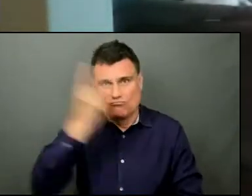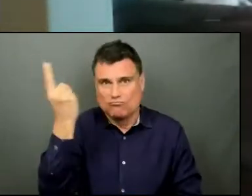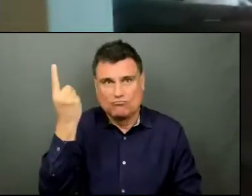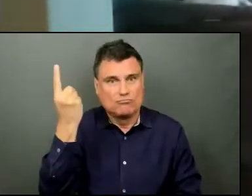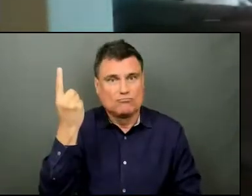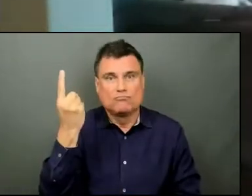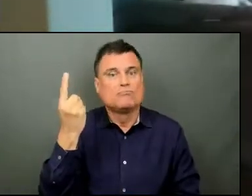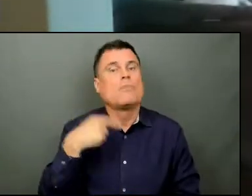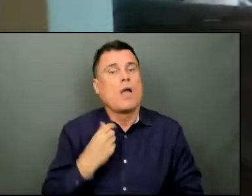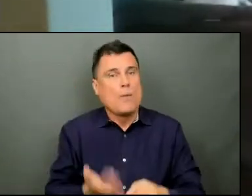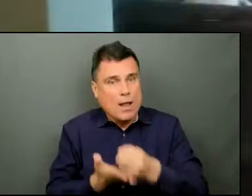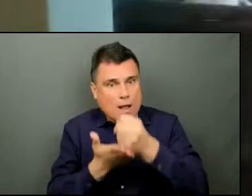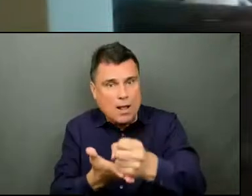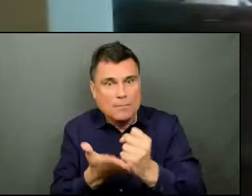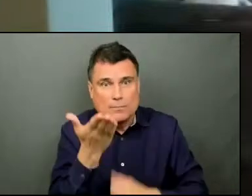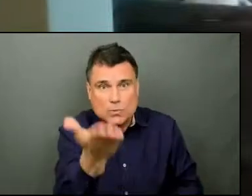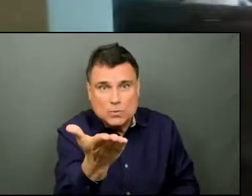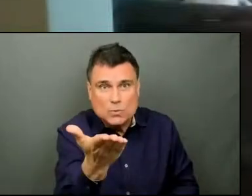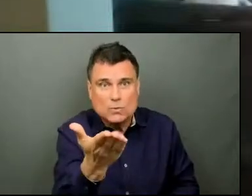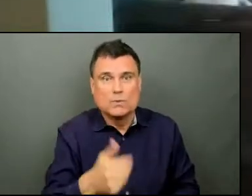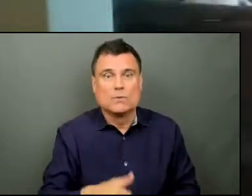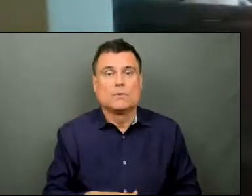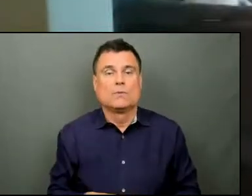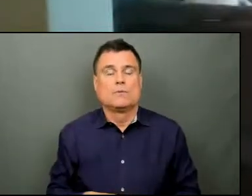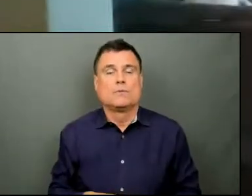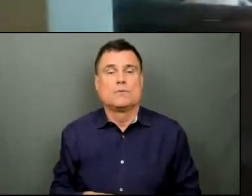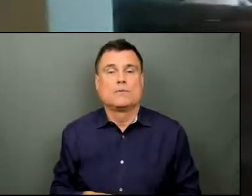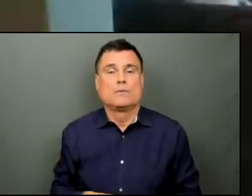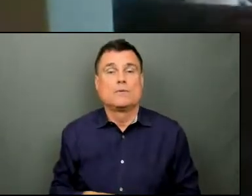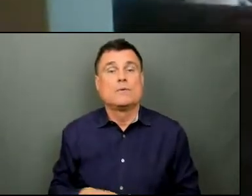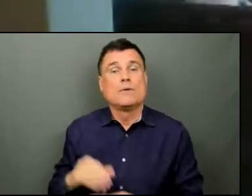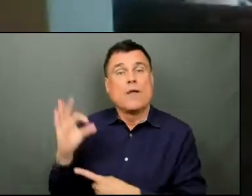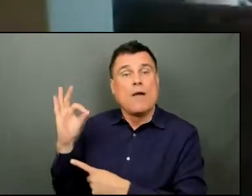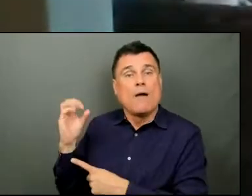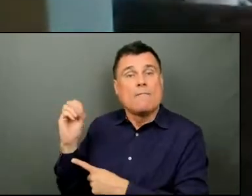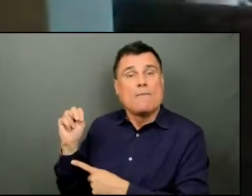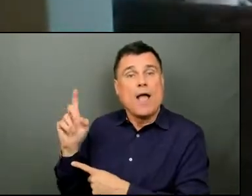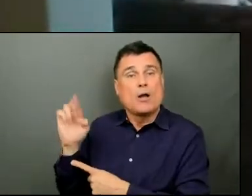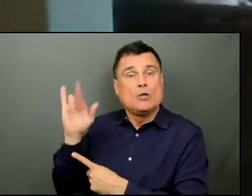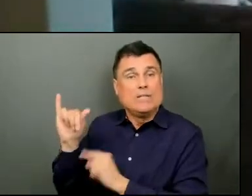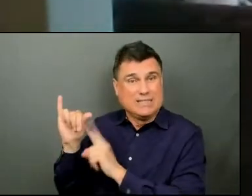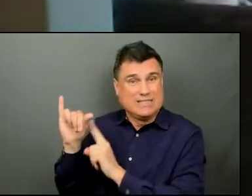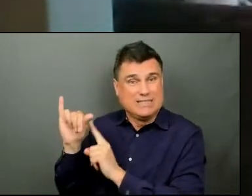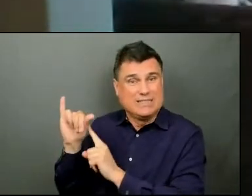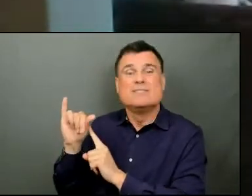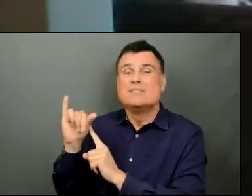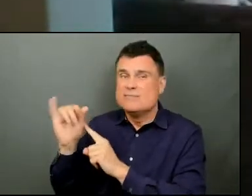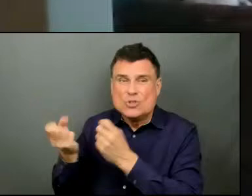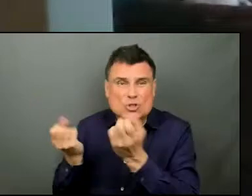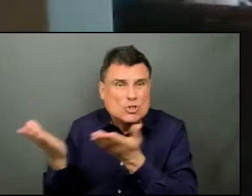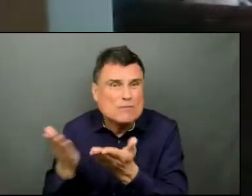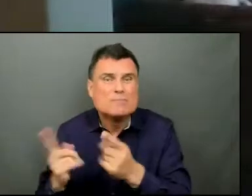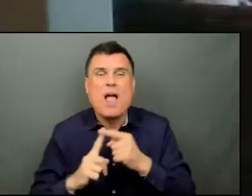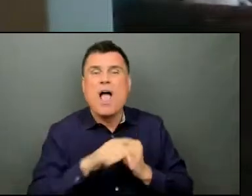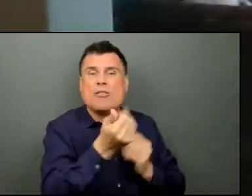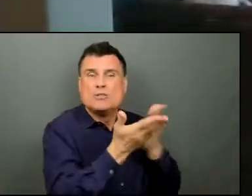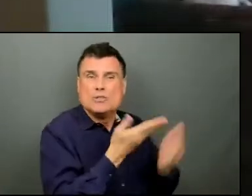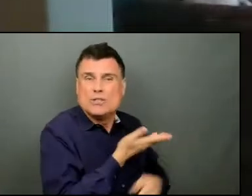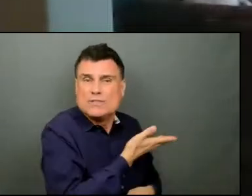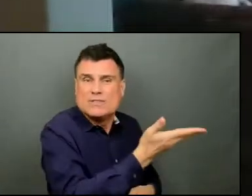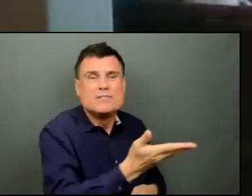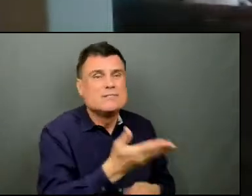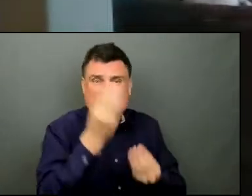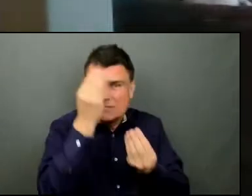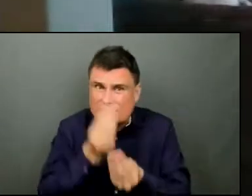access services through Foundry and services throughout British Columbia. I want you to know you're not alone,